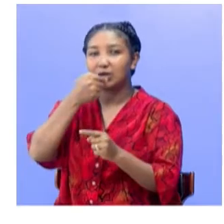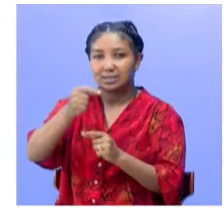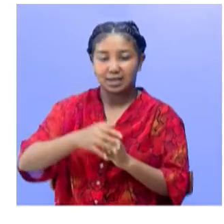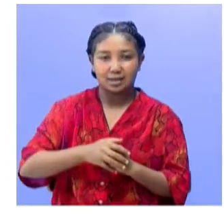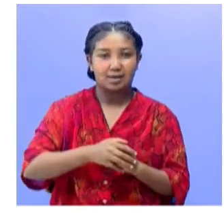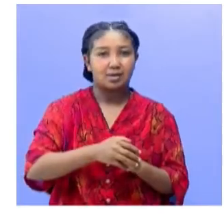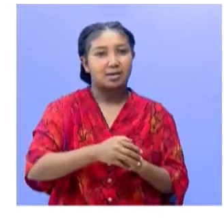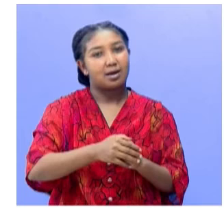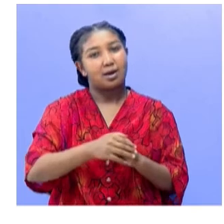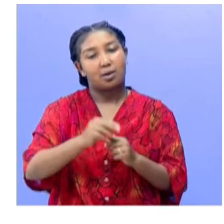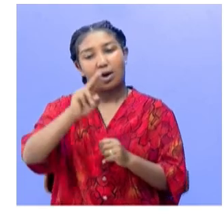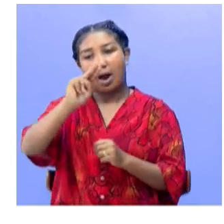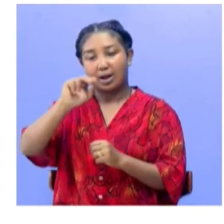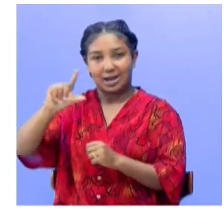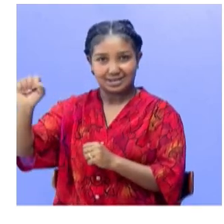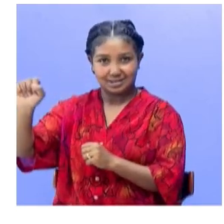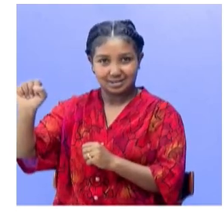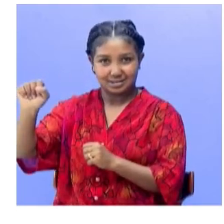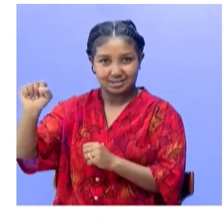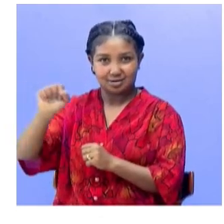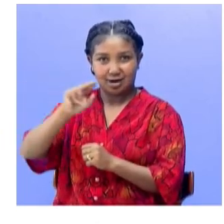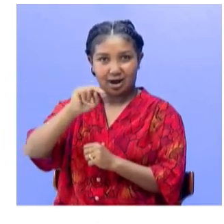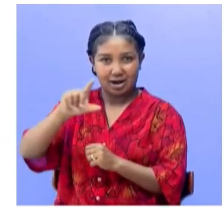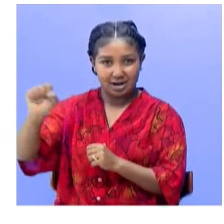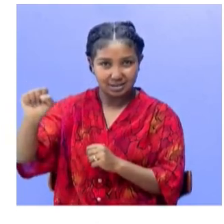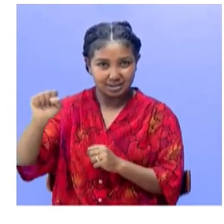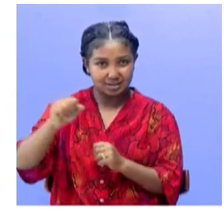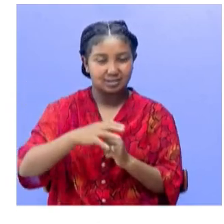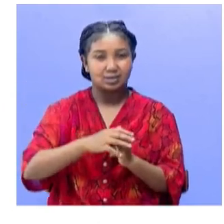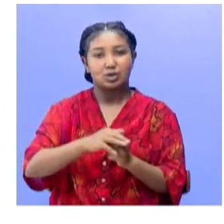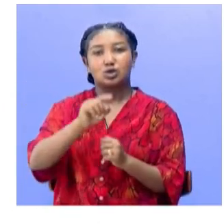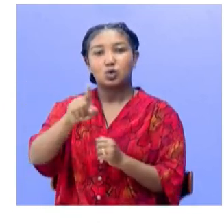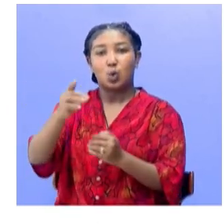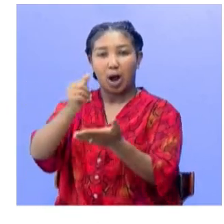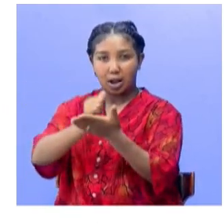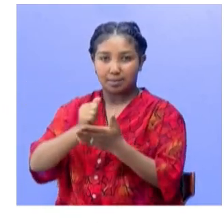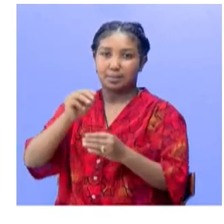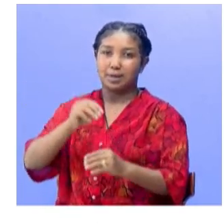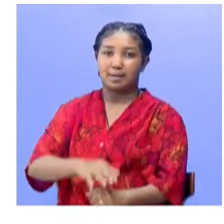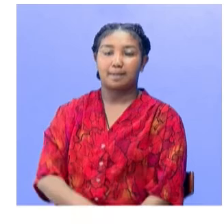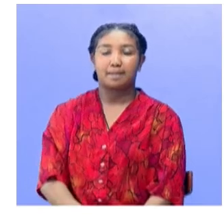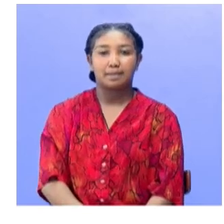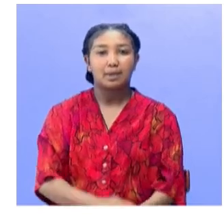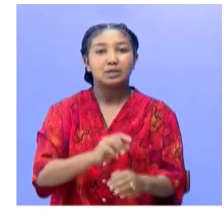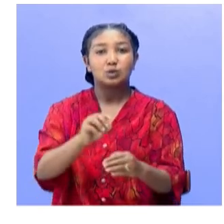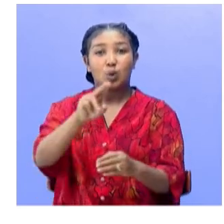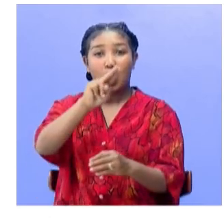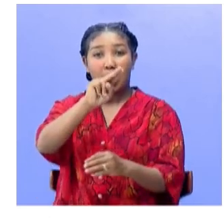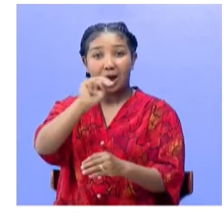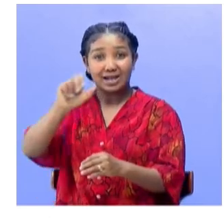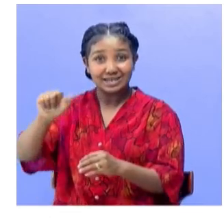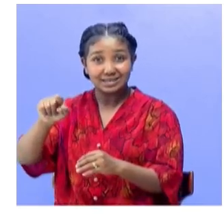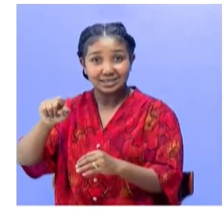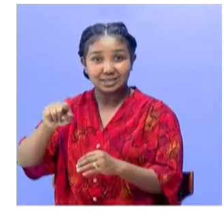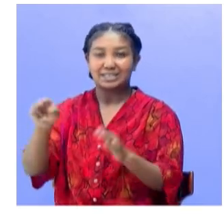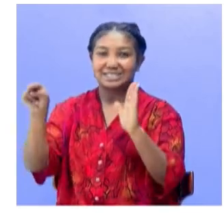saying, unless, yeah? Unless you help me. Since unless has